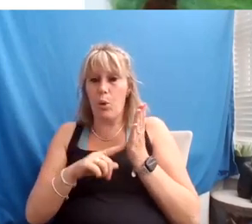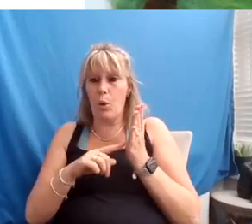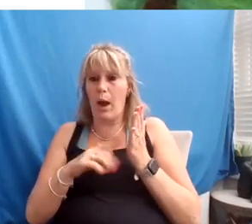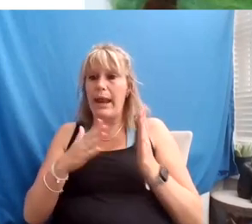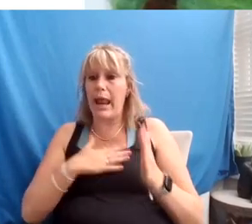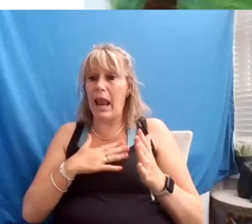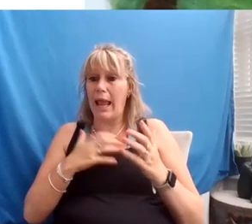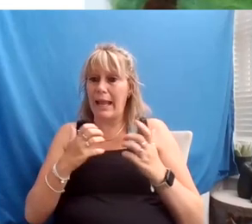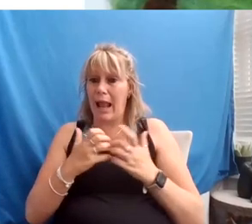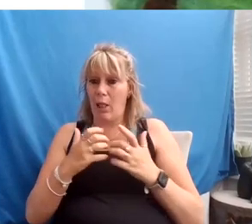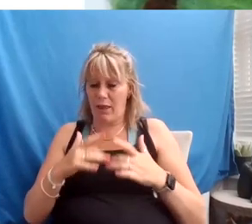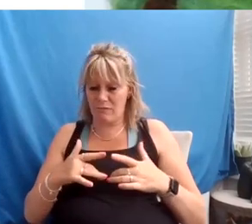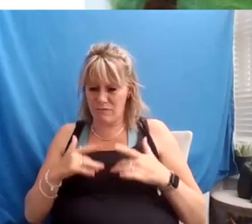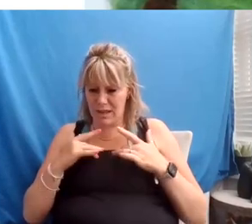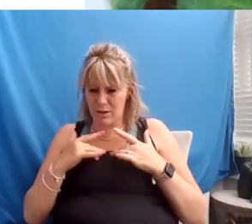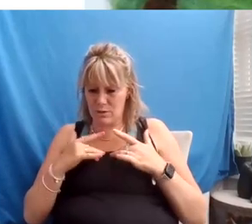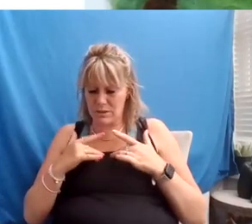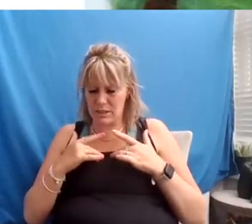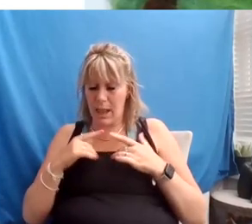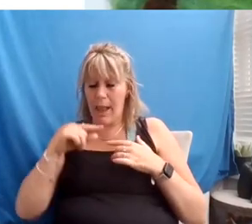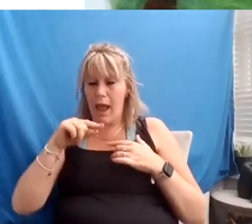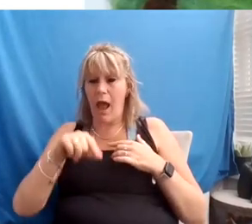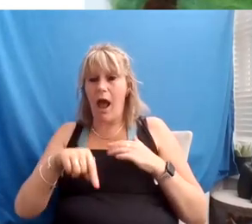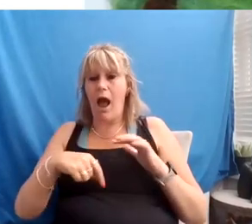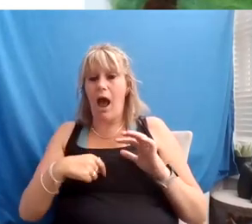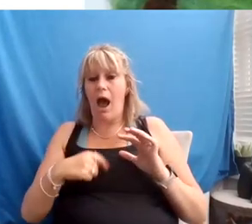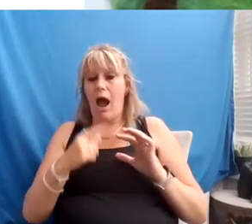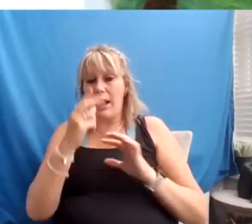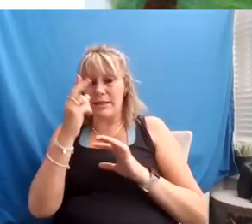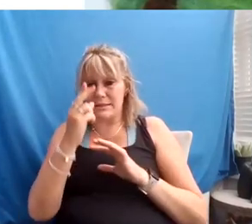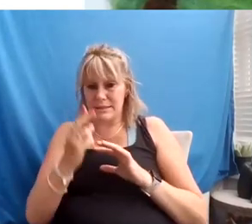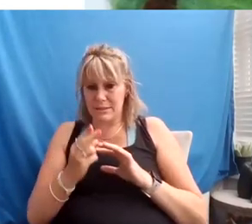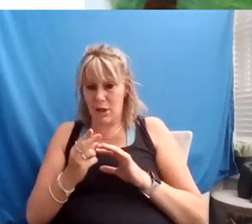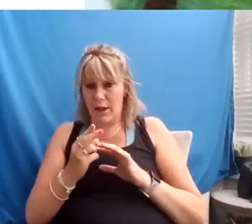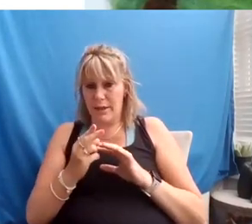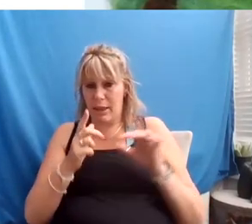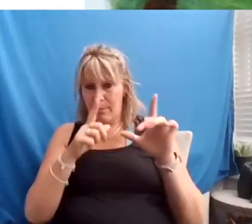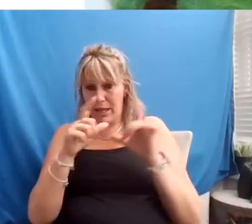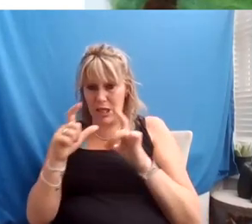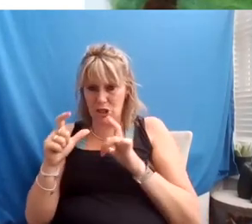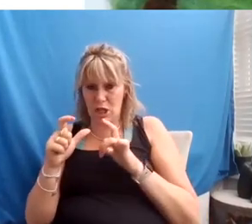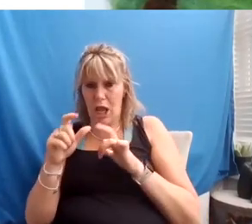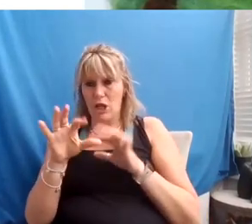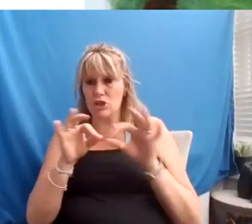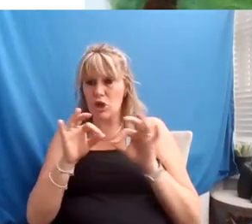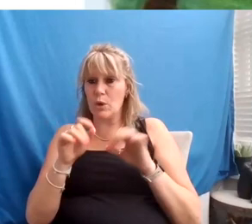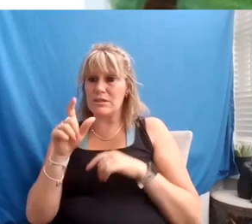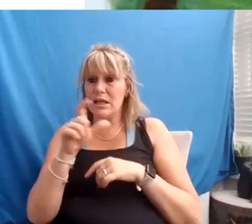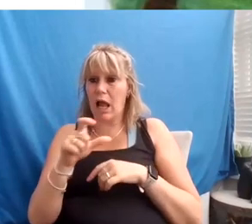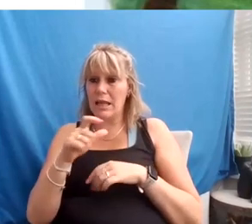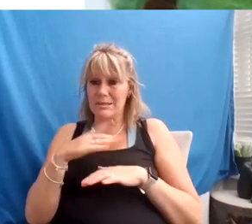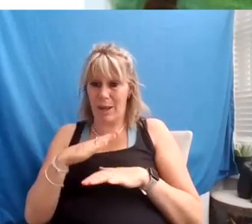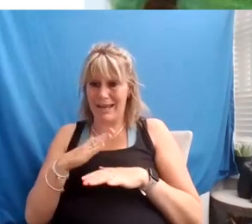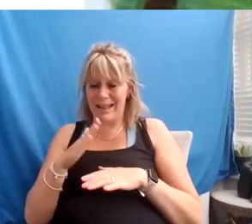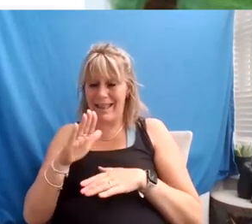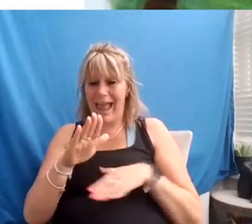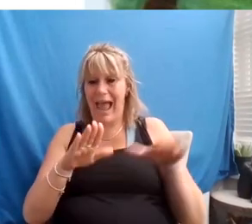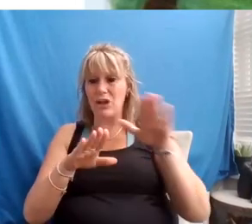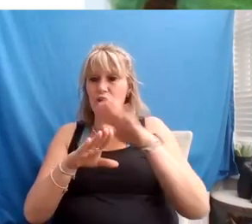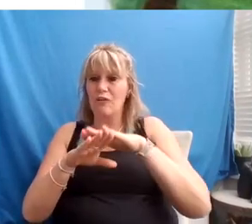feels. I design the picture and choose all the colors, but I need hand over hand